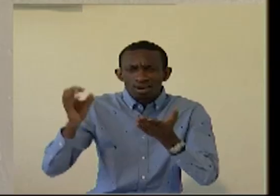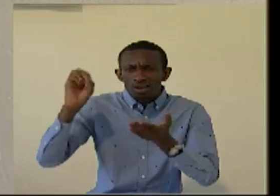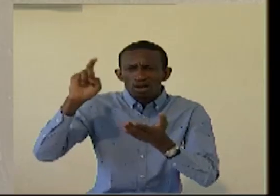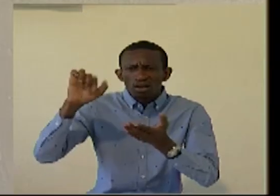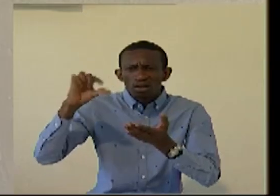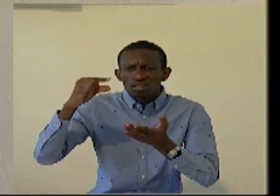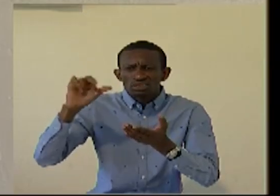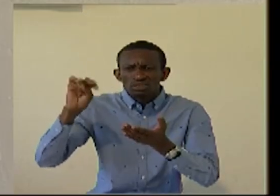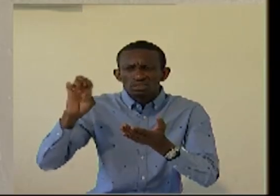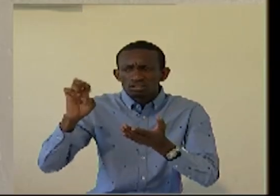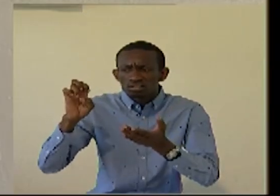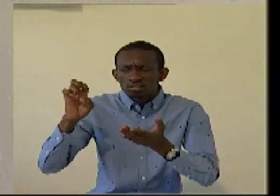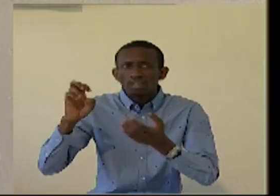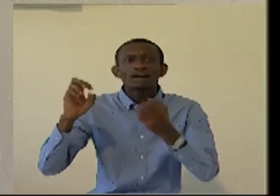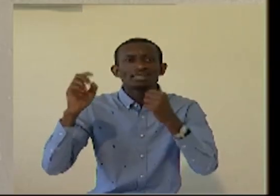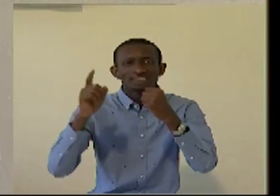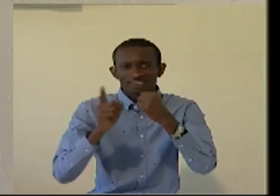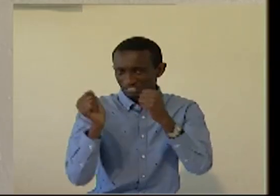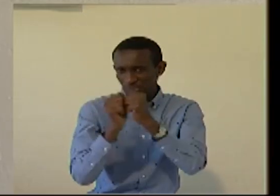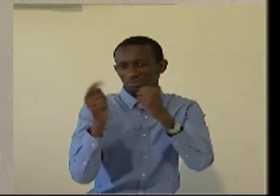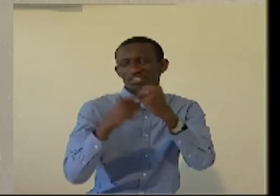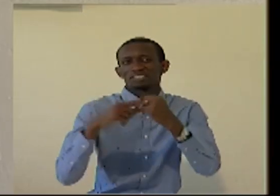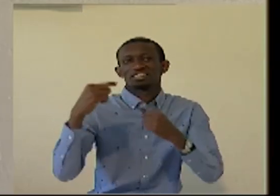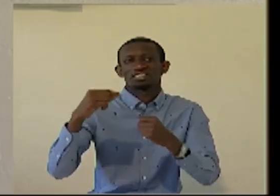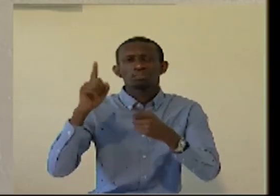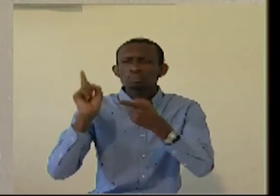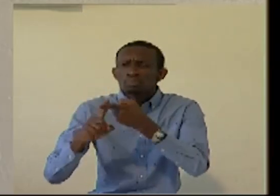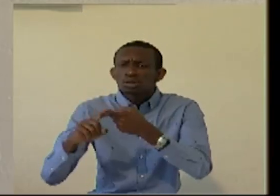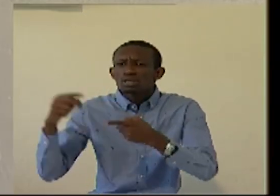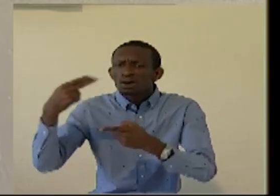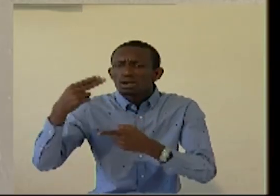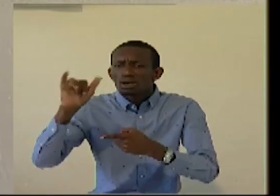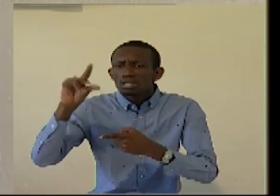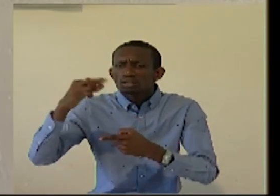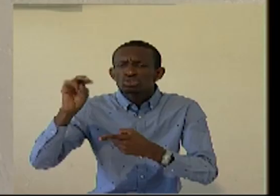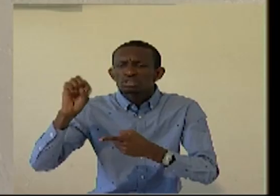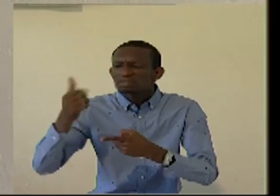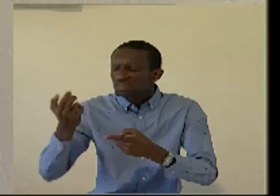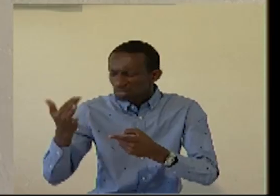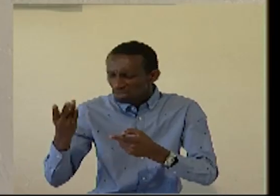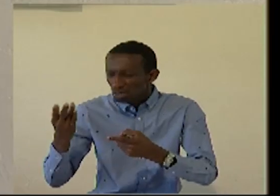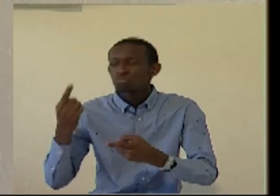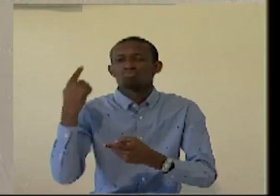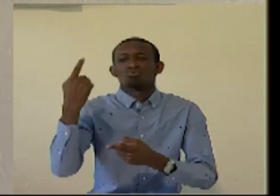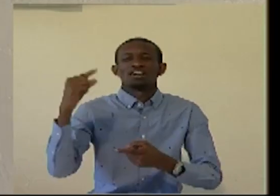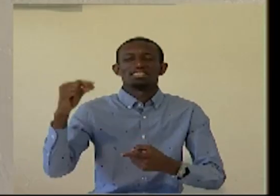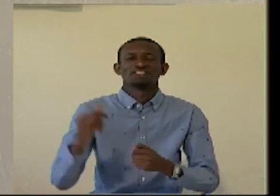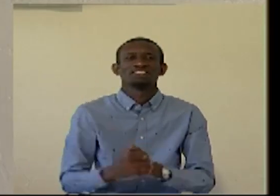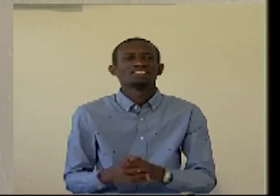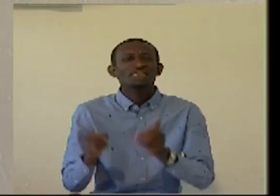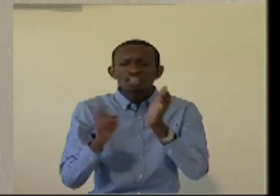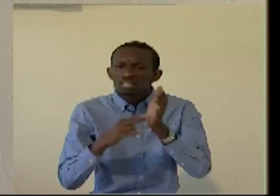is 16, because we have 1, and for hydrogen, it is 1. And when we add, what do we